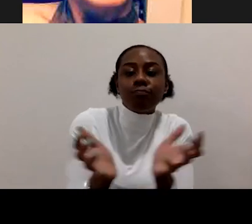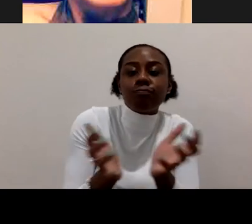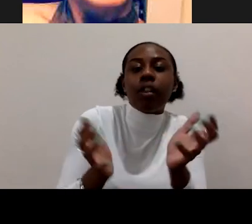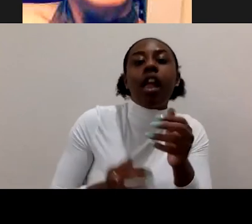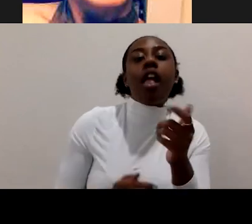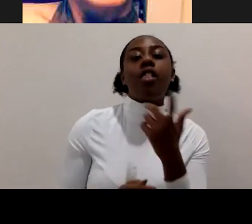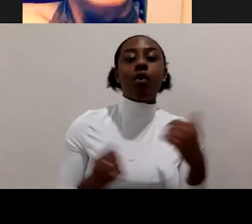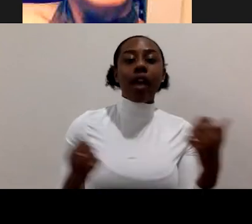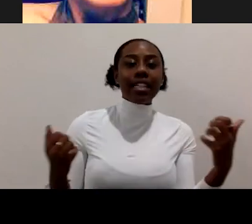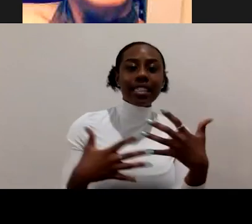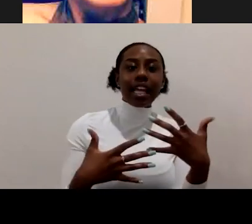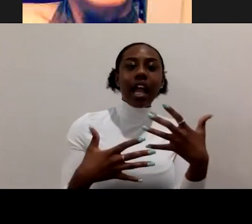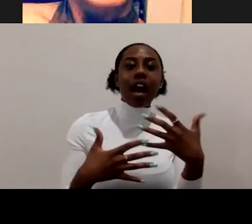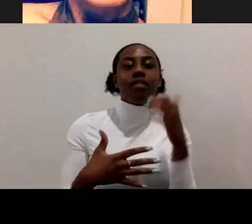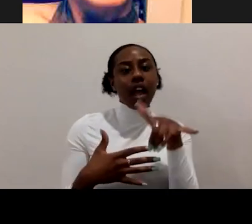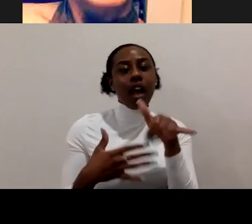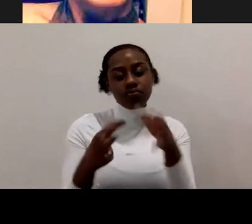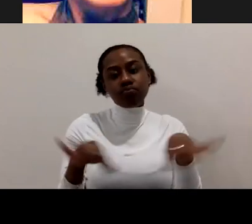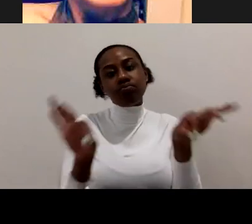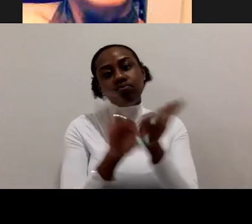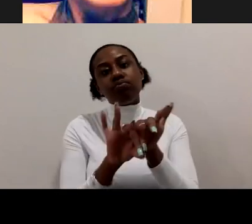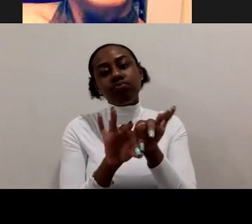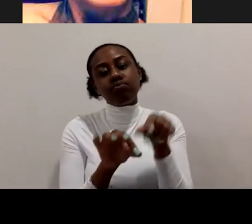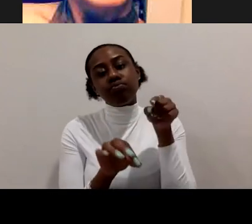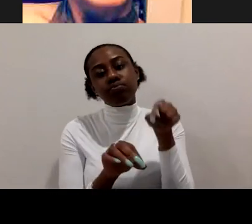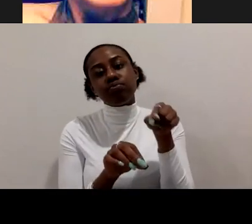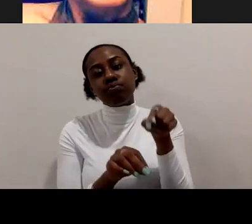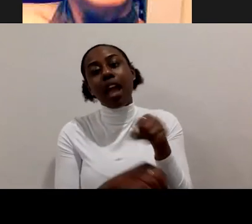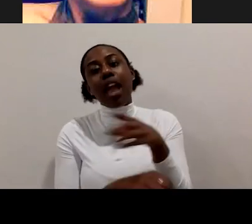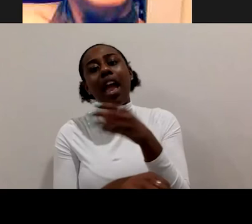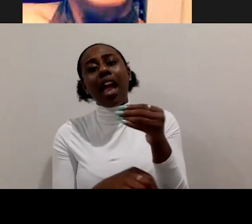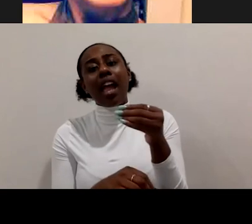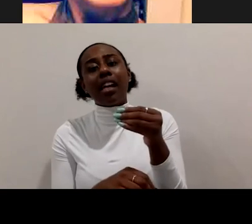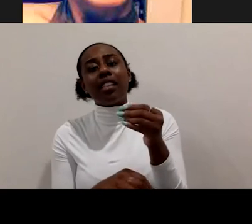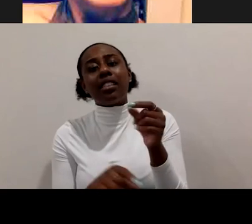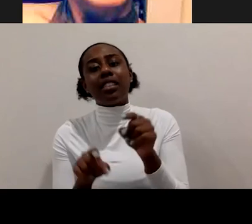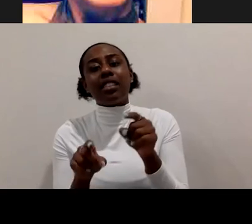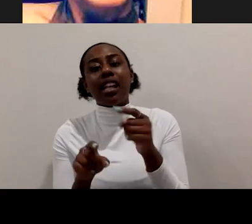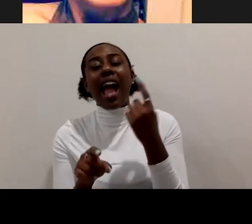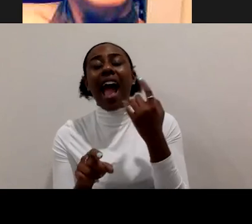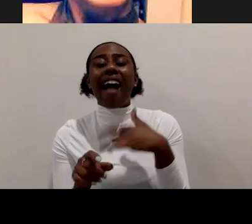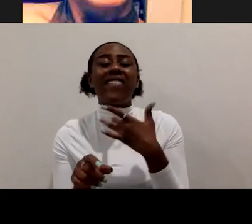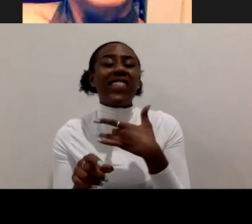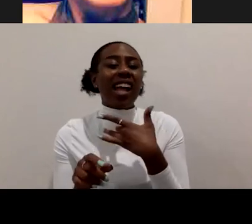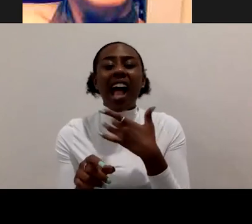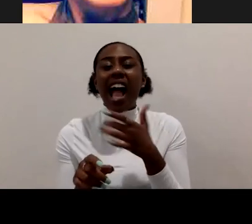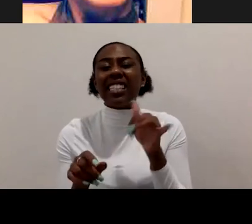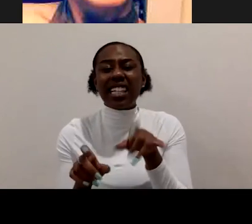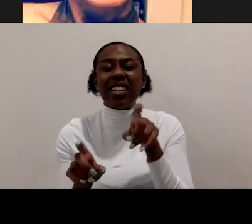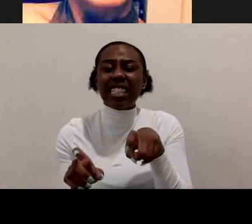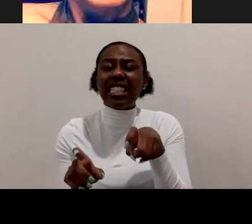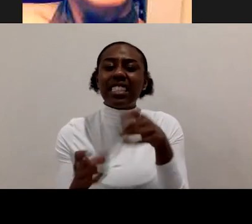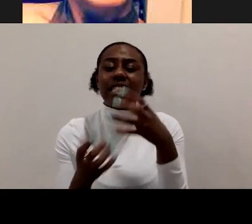was definitely a factor. And beyond that, I think I still have a lot to learn in terms of surveillance